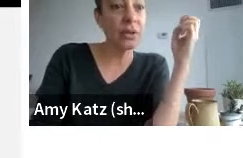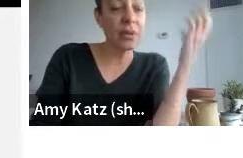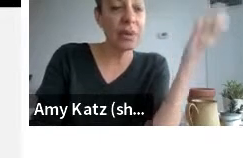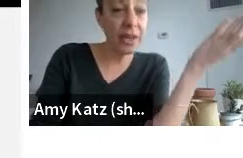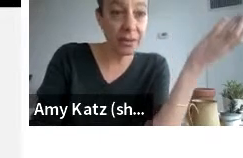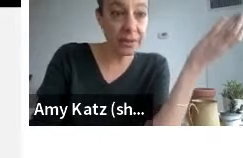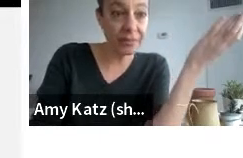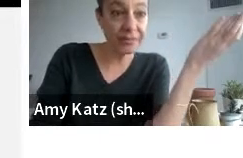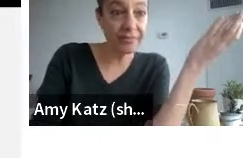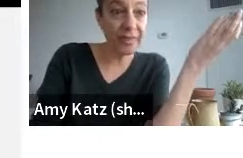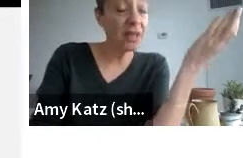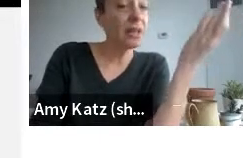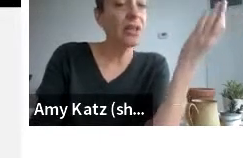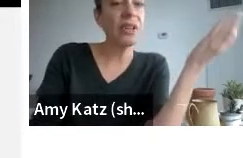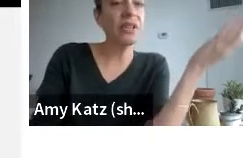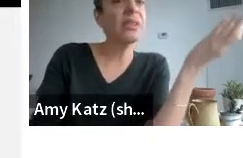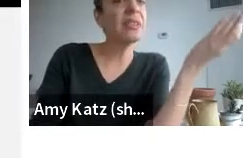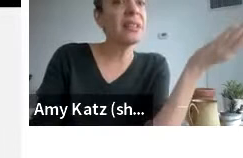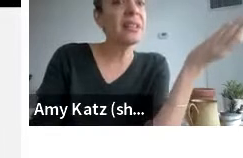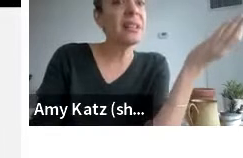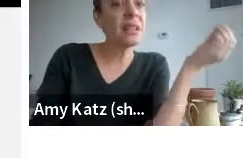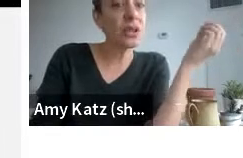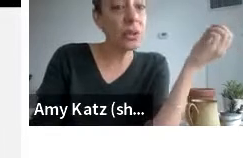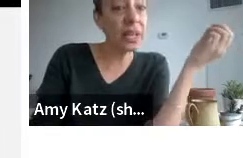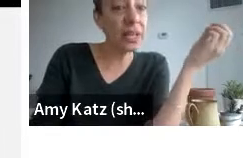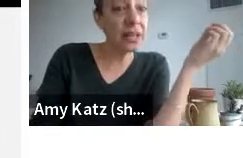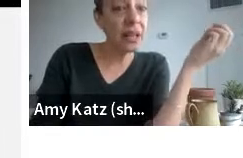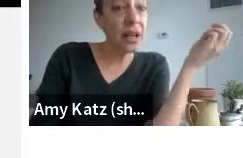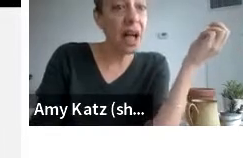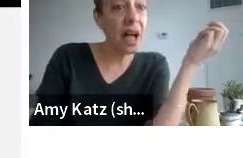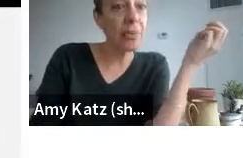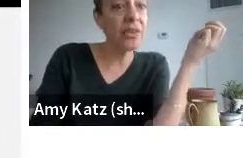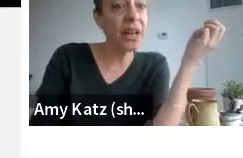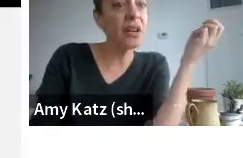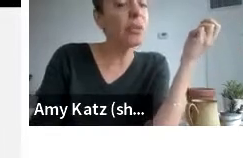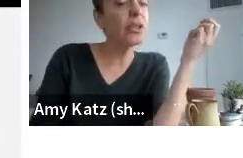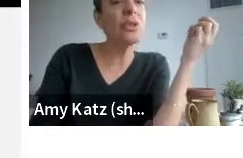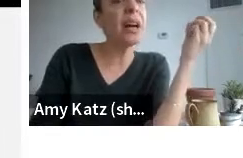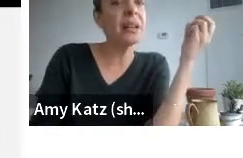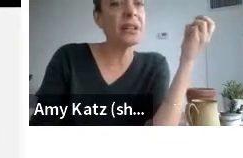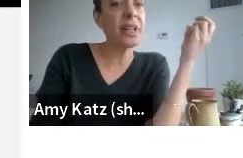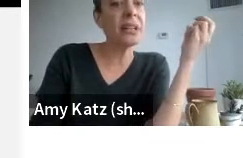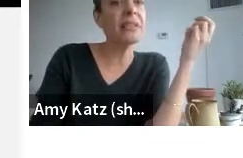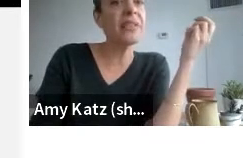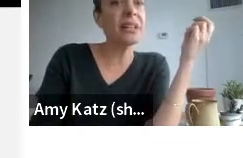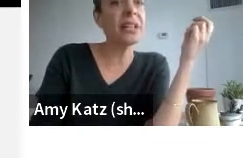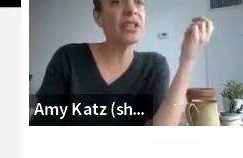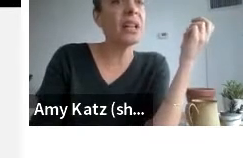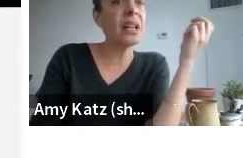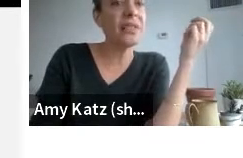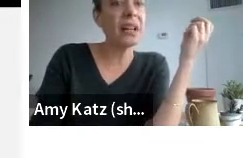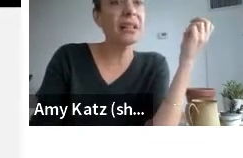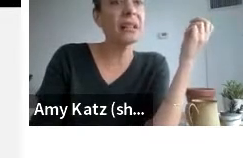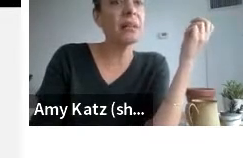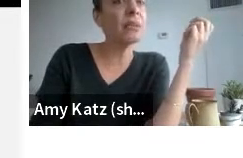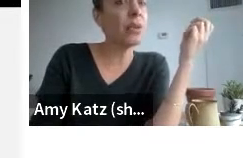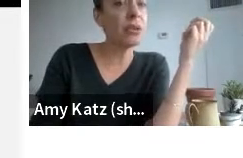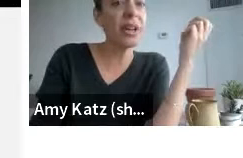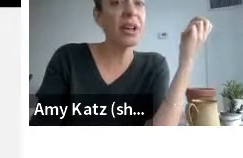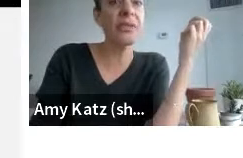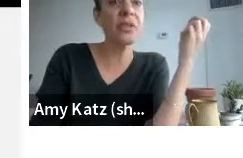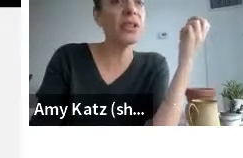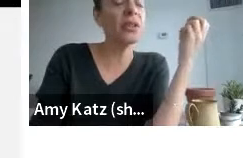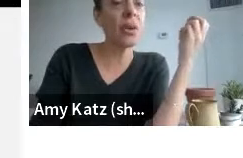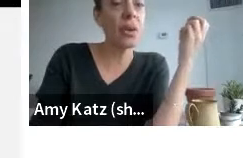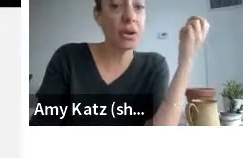So here's what we found. The resources listed in this toolkit provided almost no guidance related to ventilation, HVAC systems,